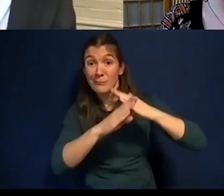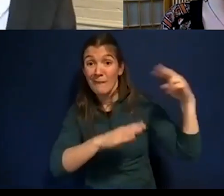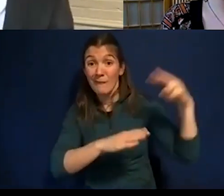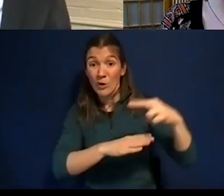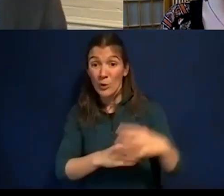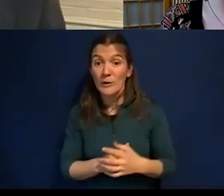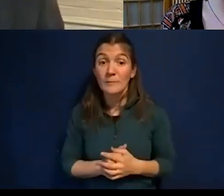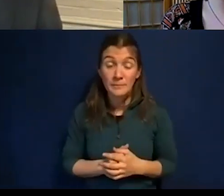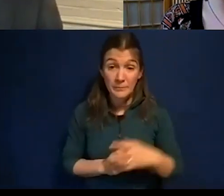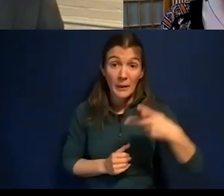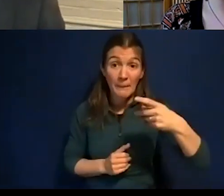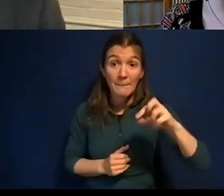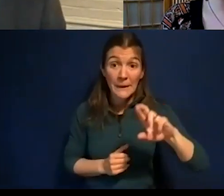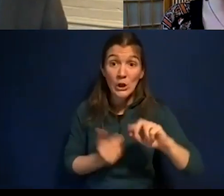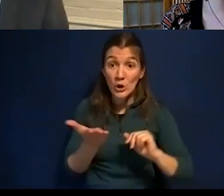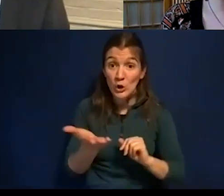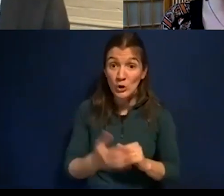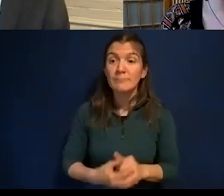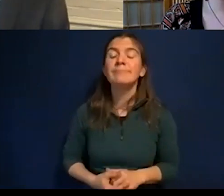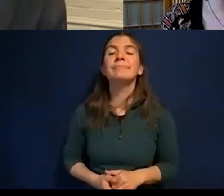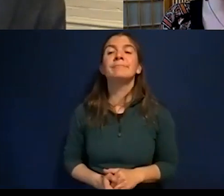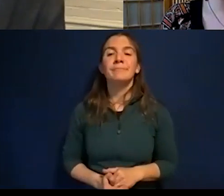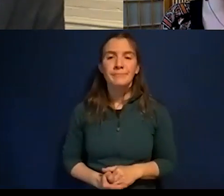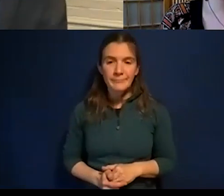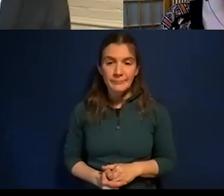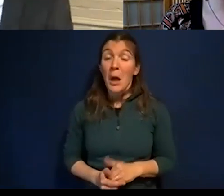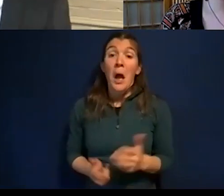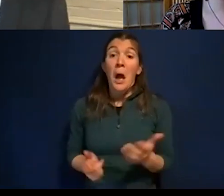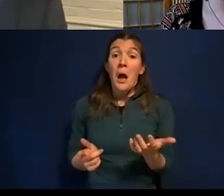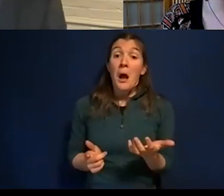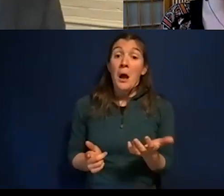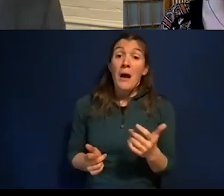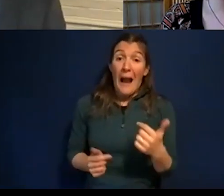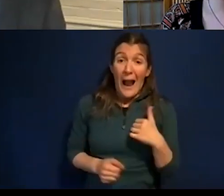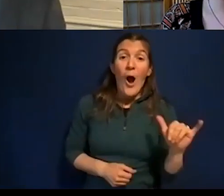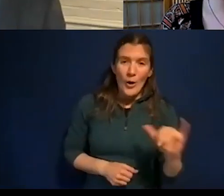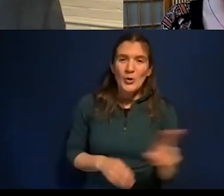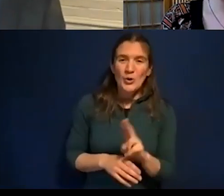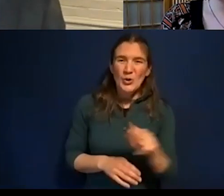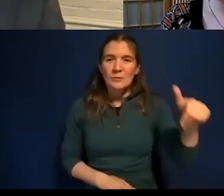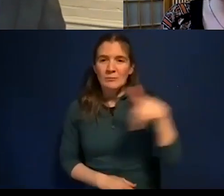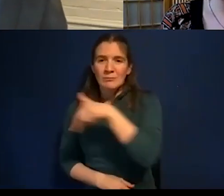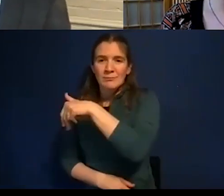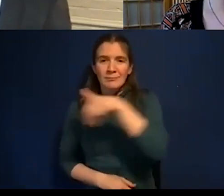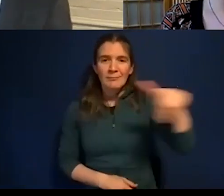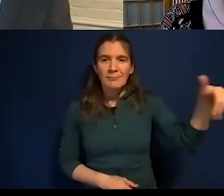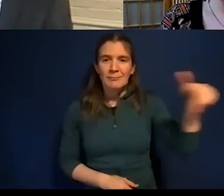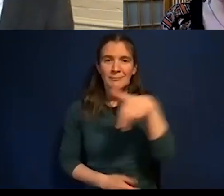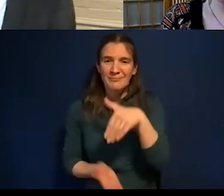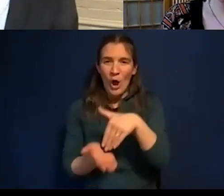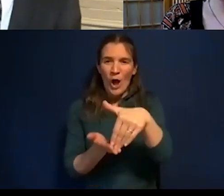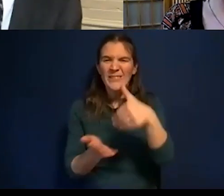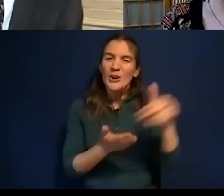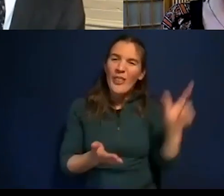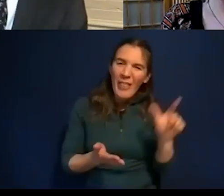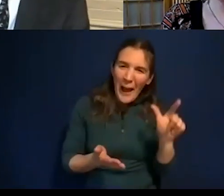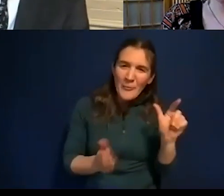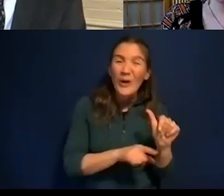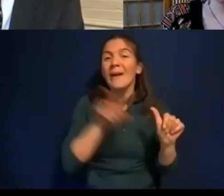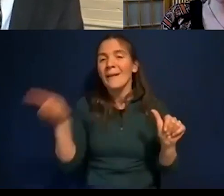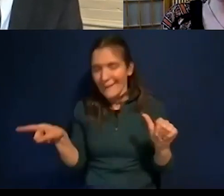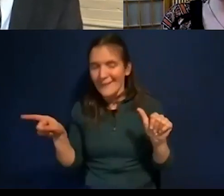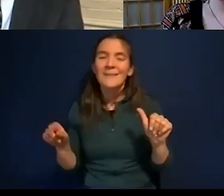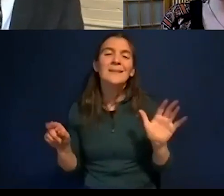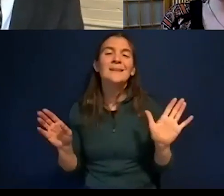Matt? Thank you. Yeah. So anecdotally, I also use the double crosswalk there frequently, and I know exactly what you're talking about.